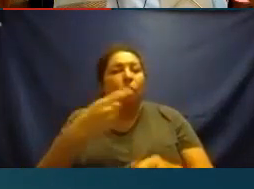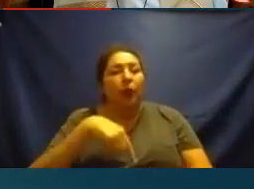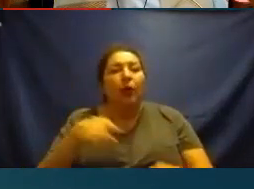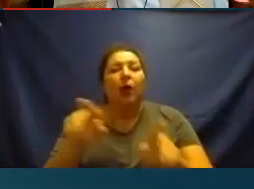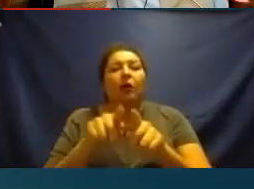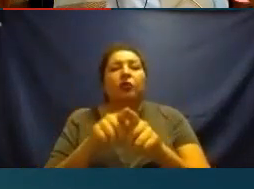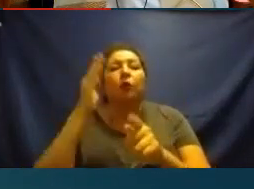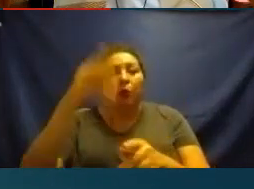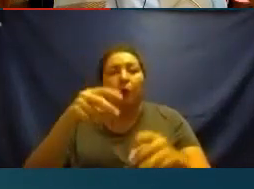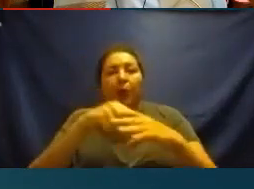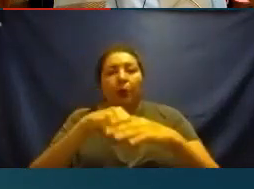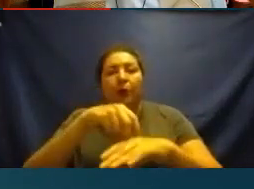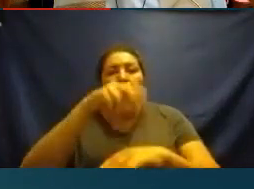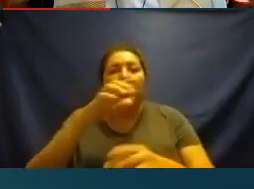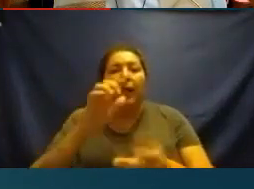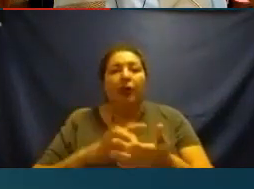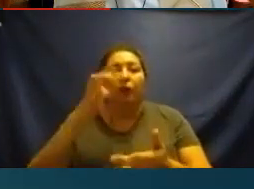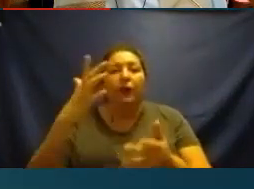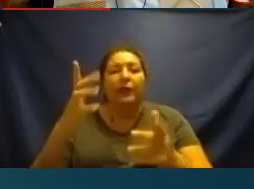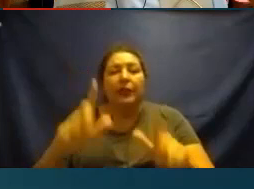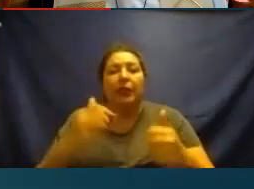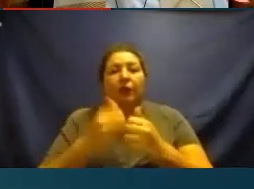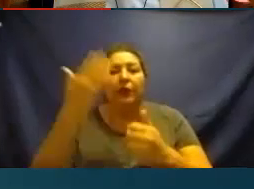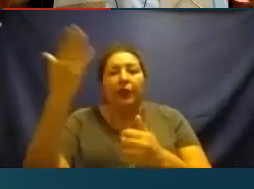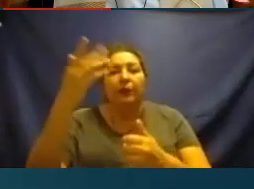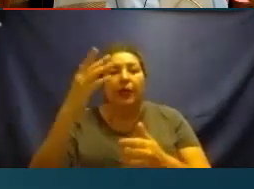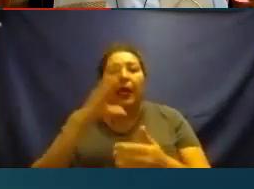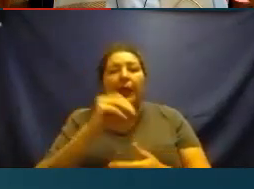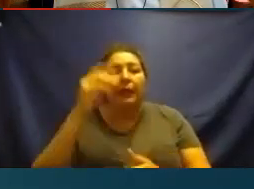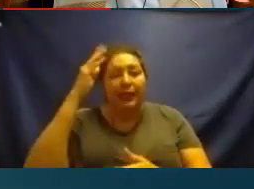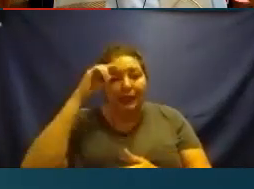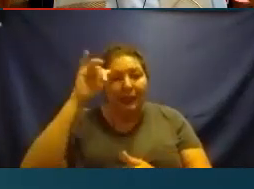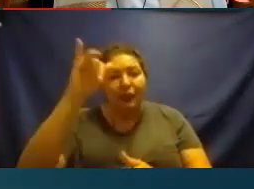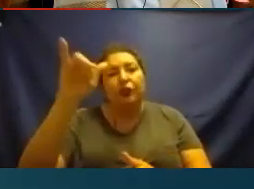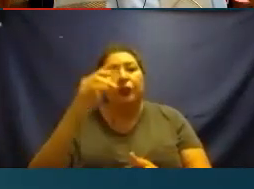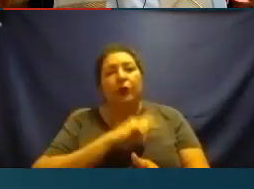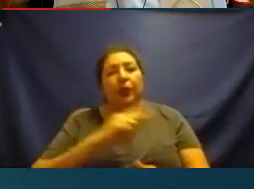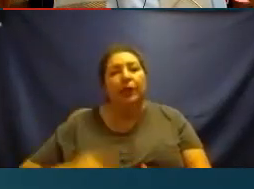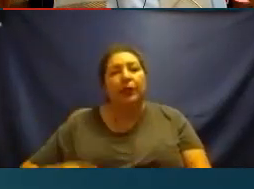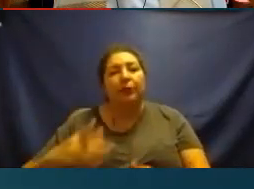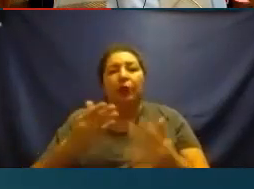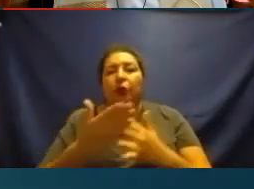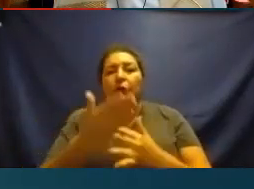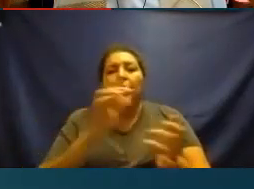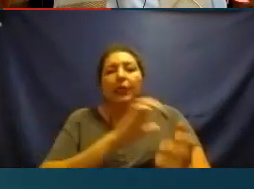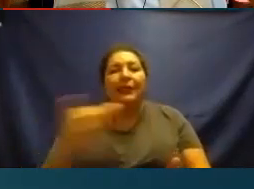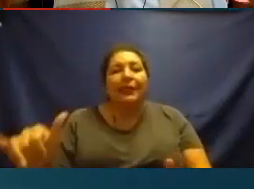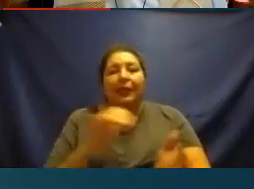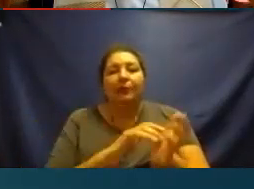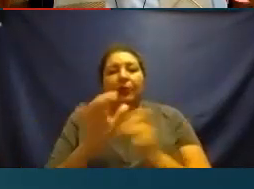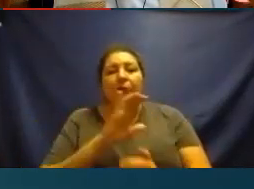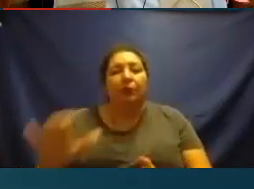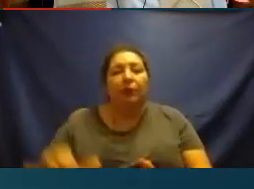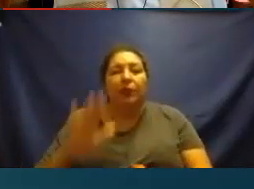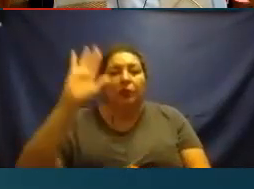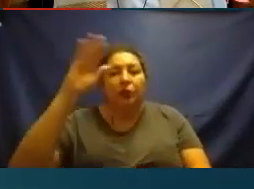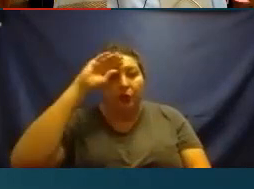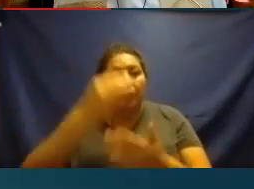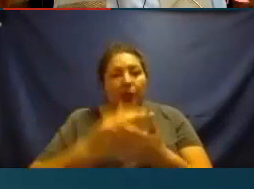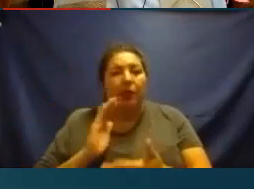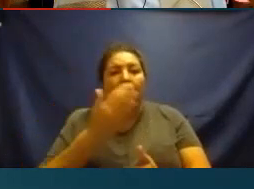and glorified to live with him in his eternal kingdom. Through the same Jesus Christ, your Son, our